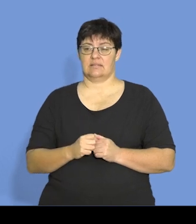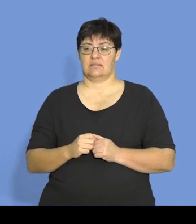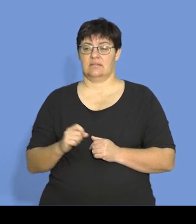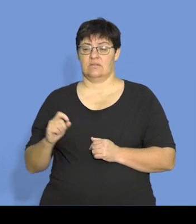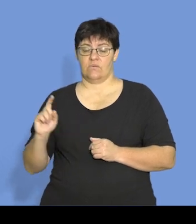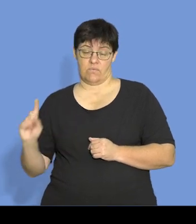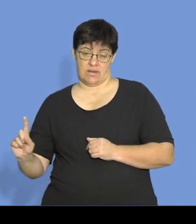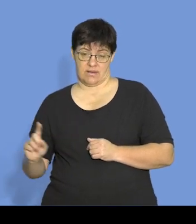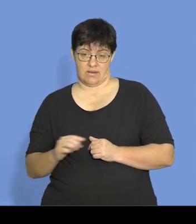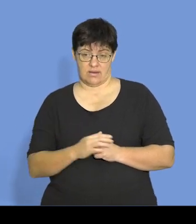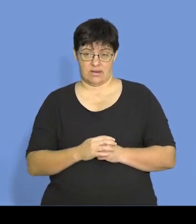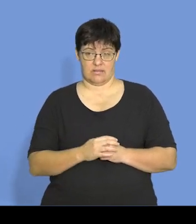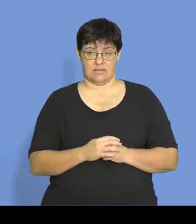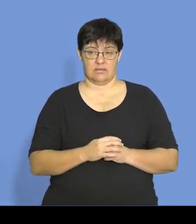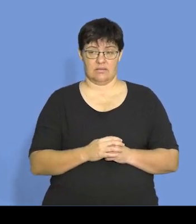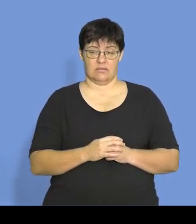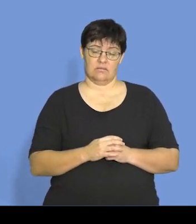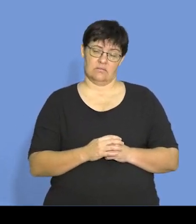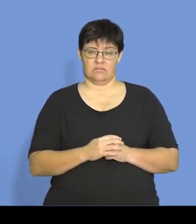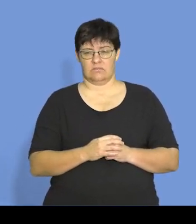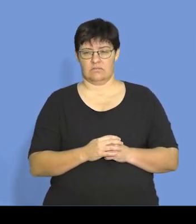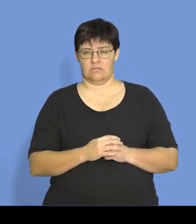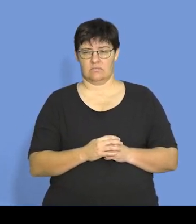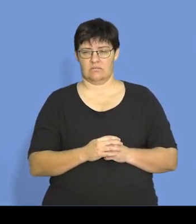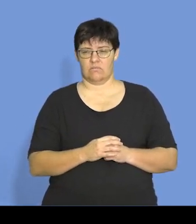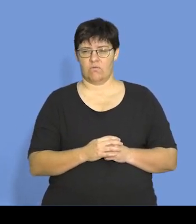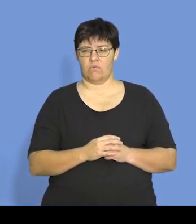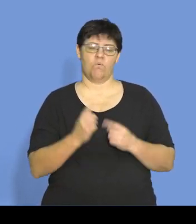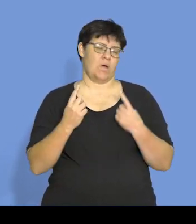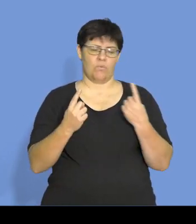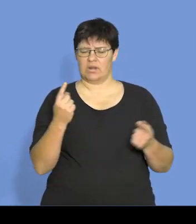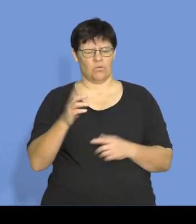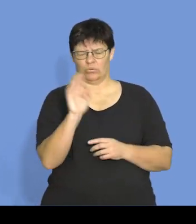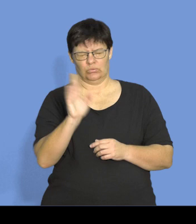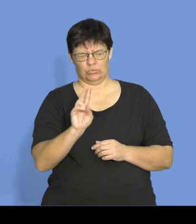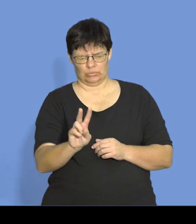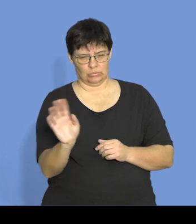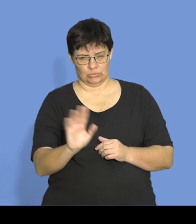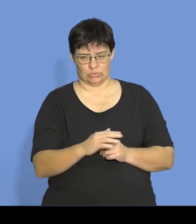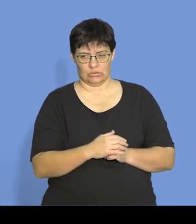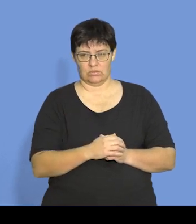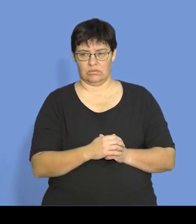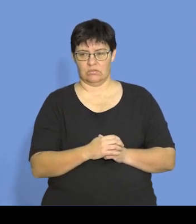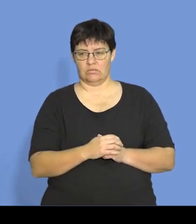x and 1 there, or 1 and 1 rather, not 2.